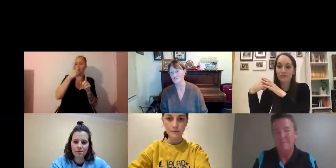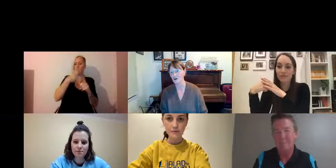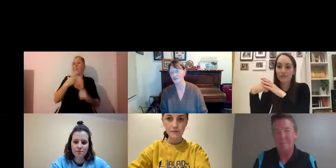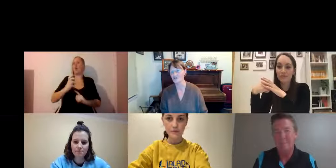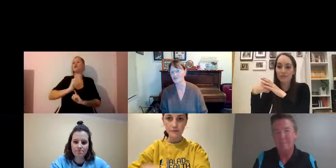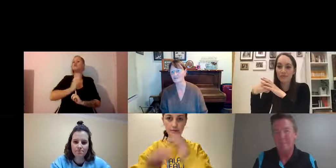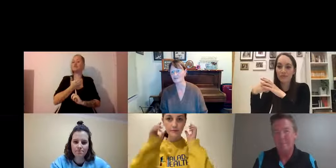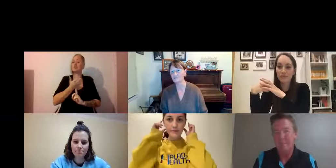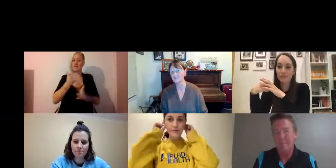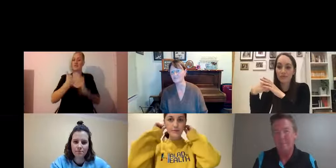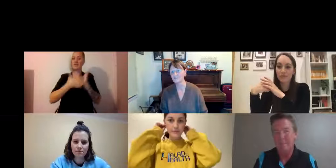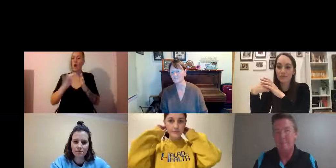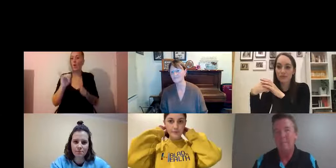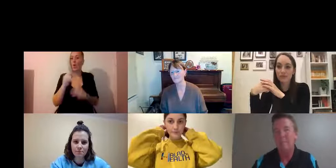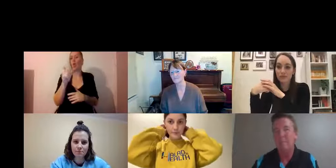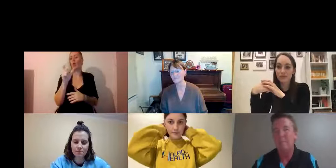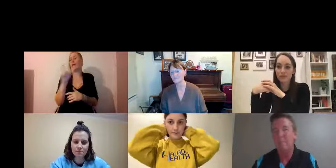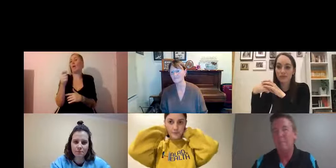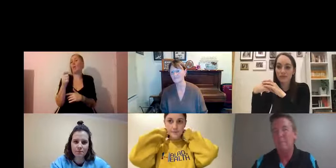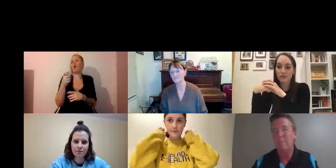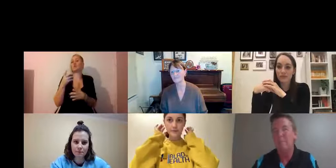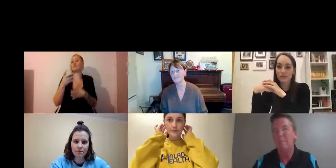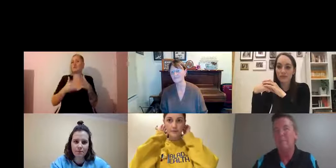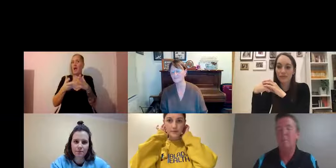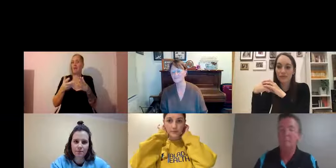just signing generally.